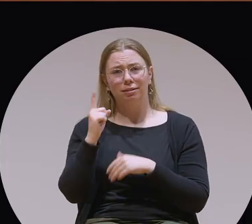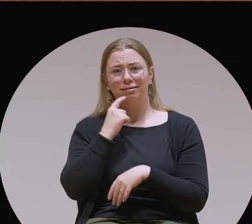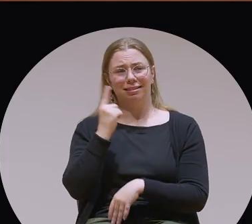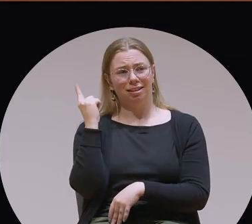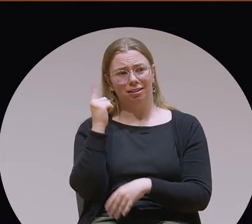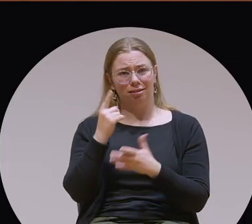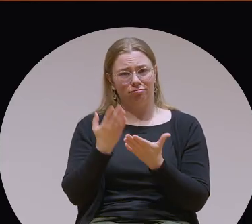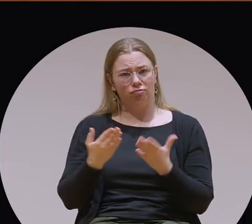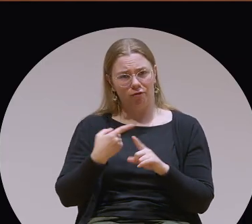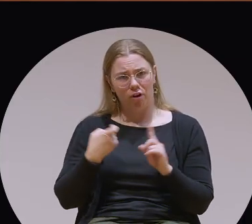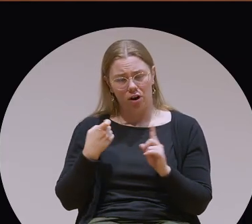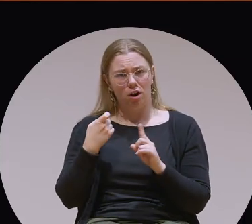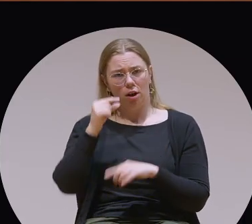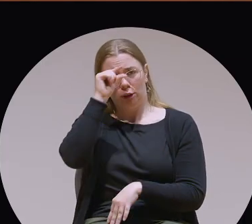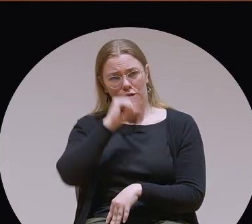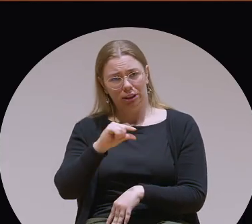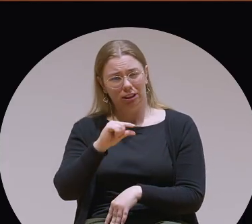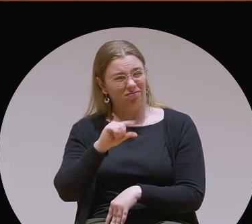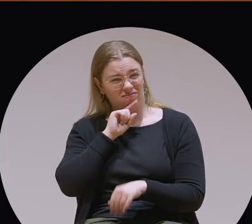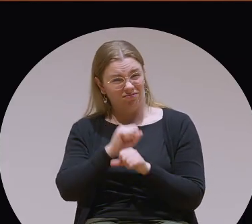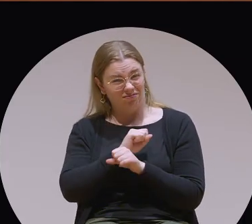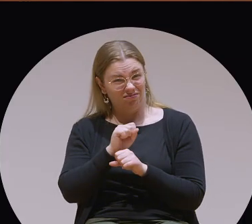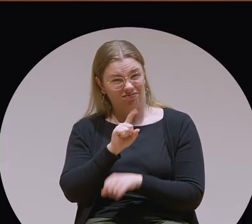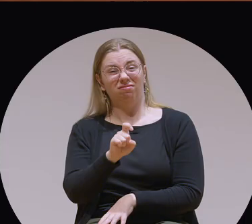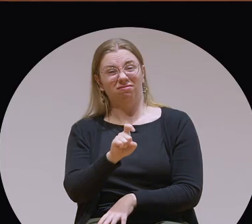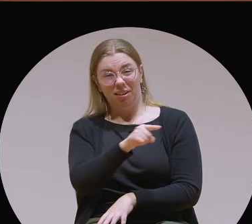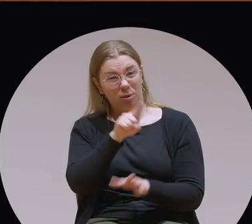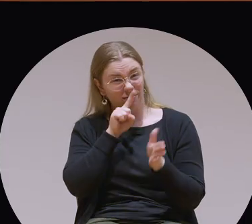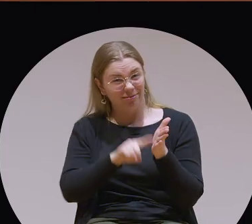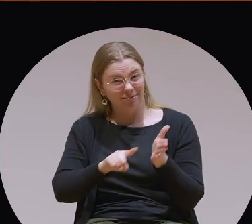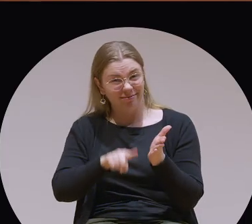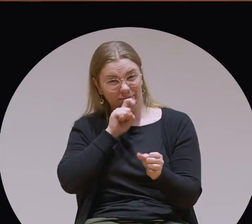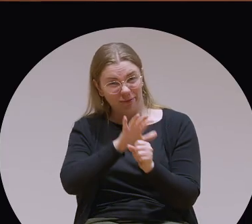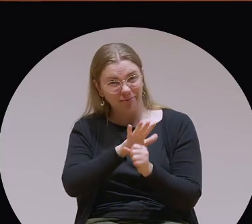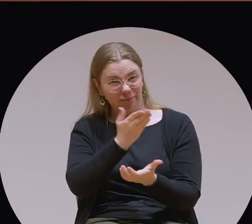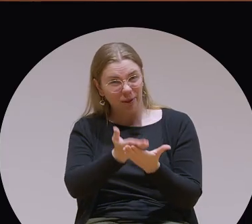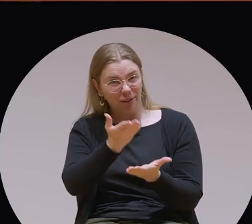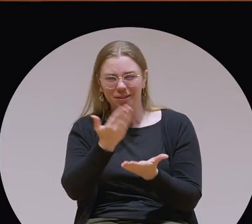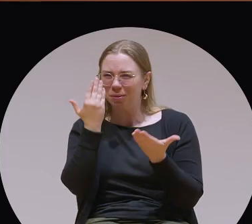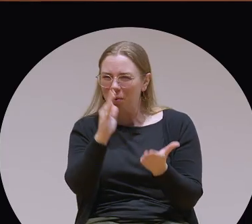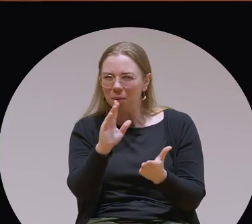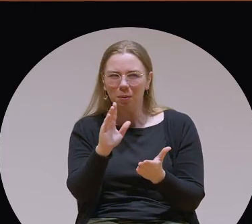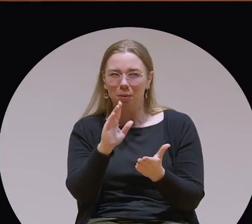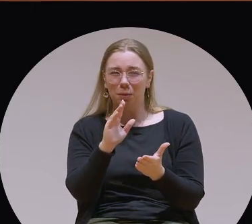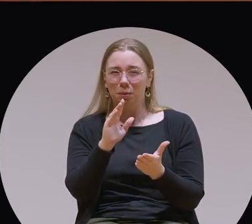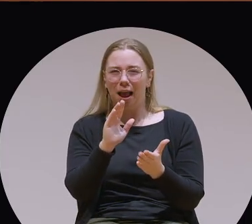in Greece. Have you checked that? Because we're not sure how it left Greece.